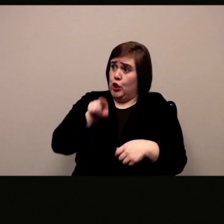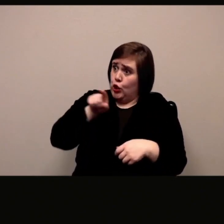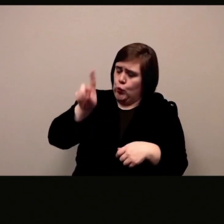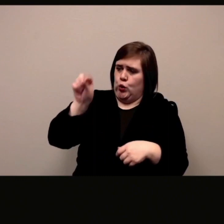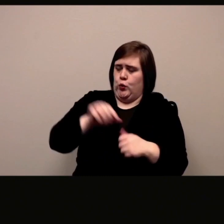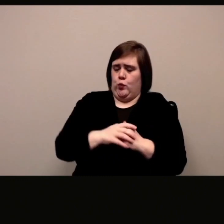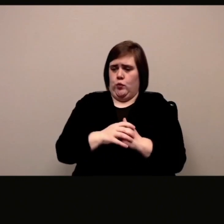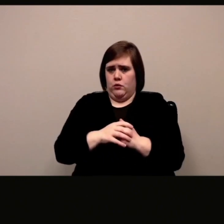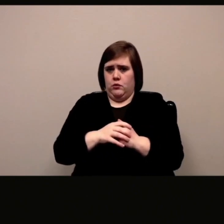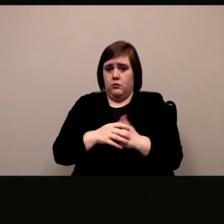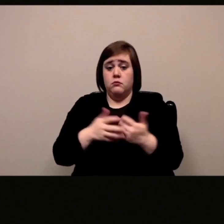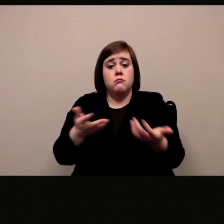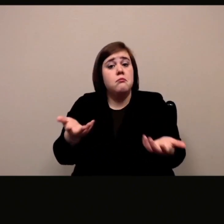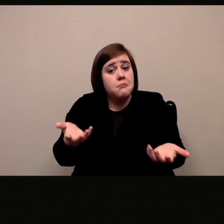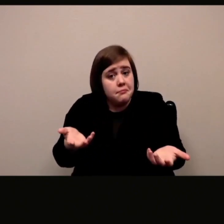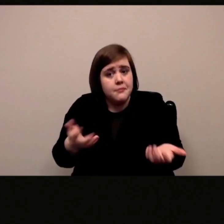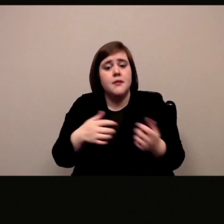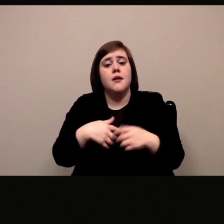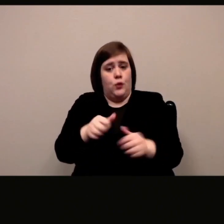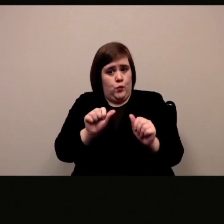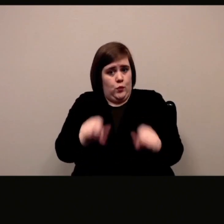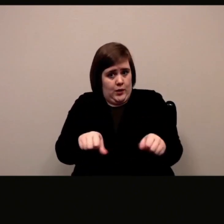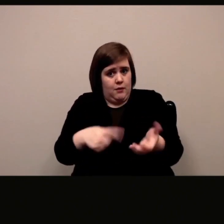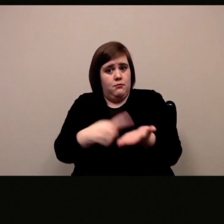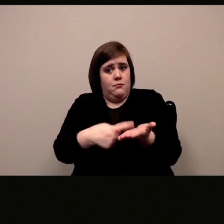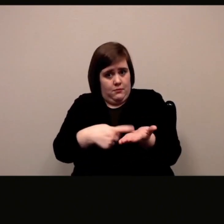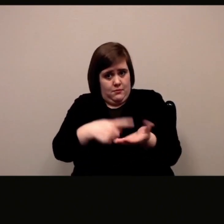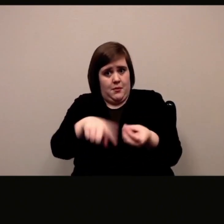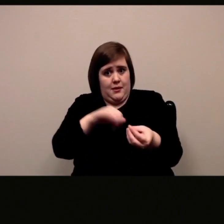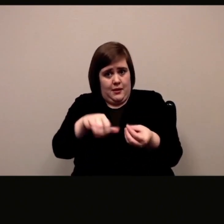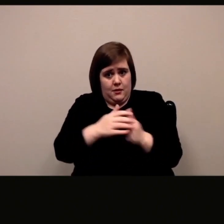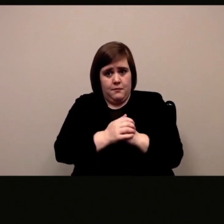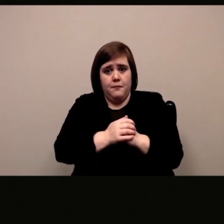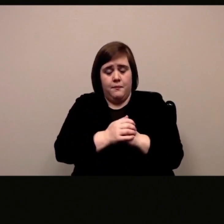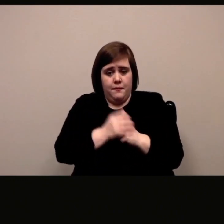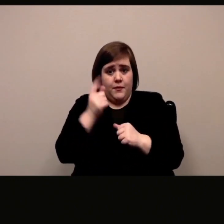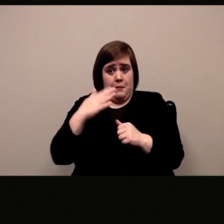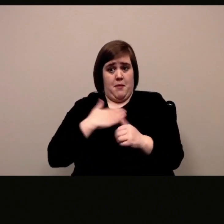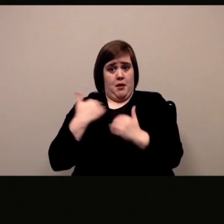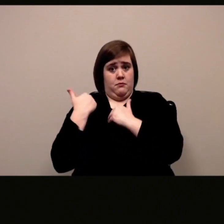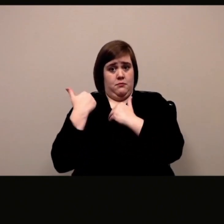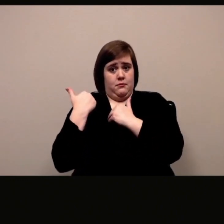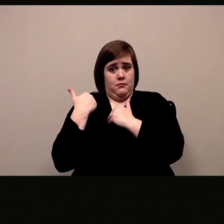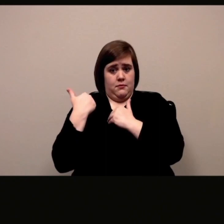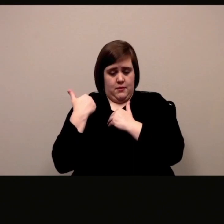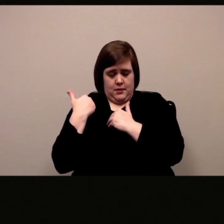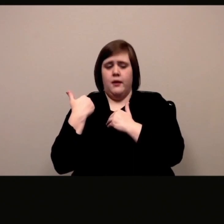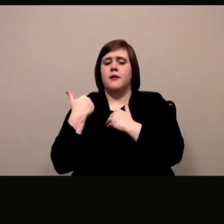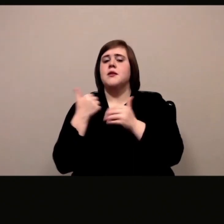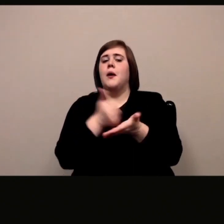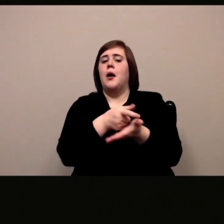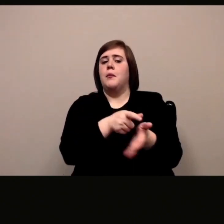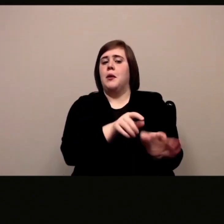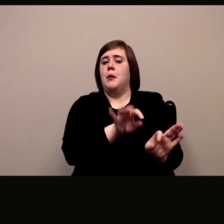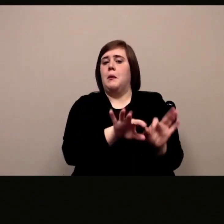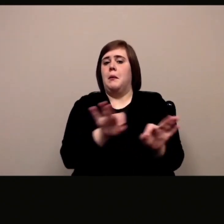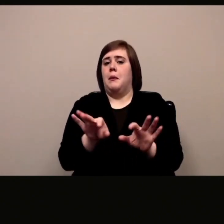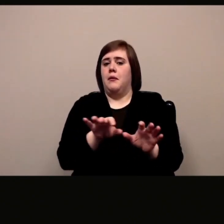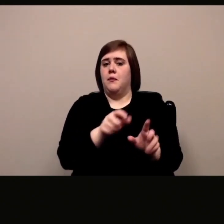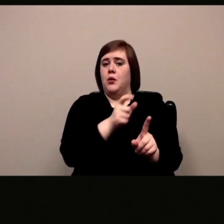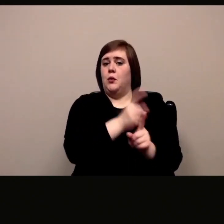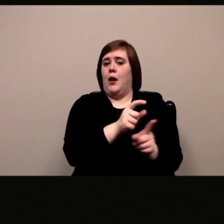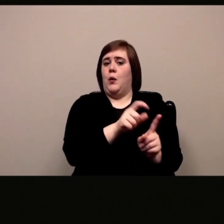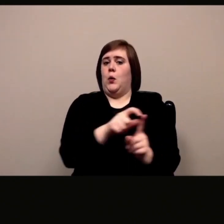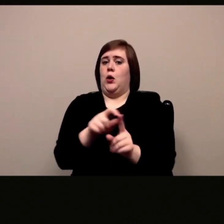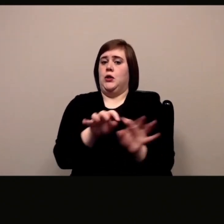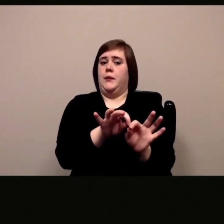So you could talk about it. My job is going to be to help you put all the words together correctly so that what you